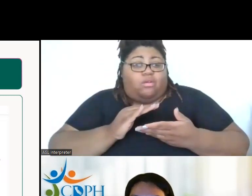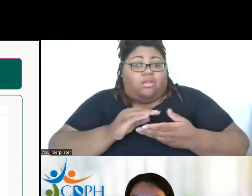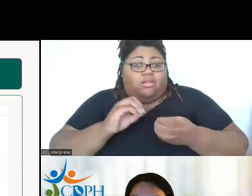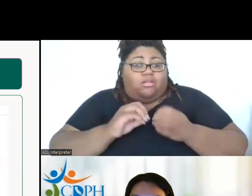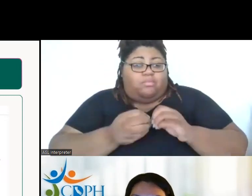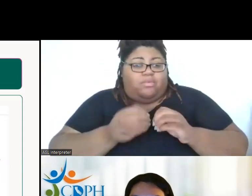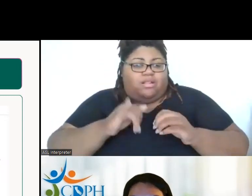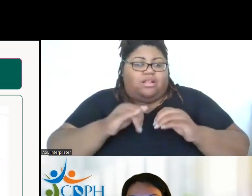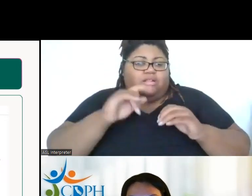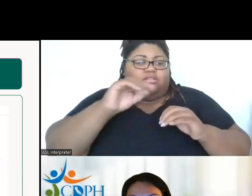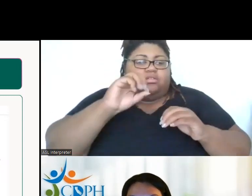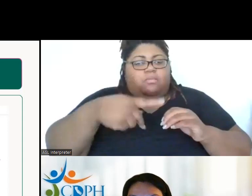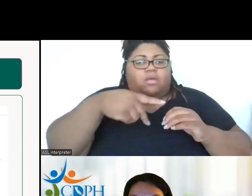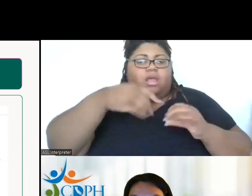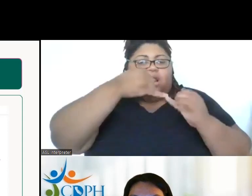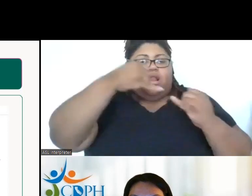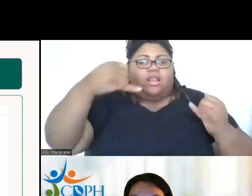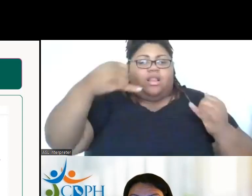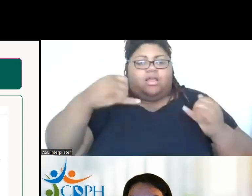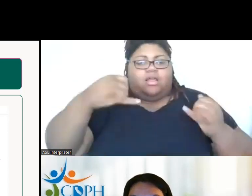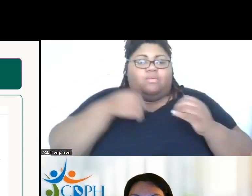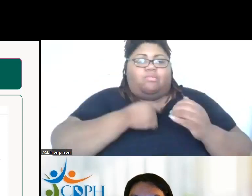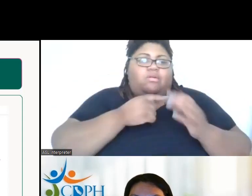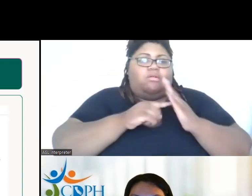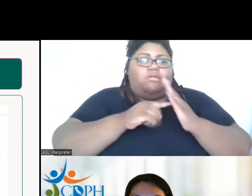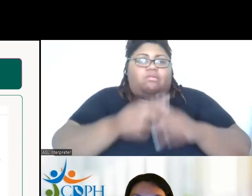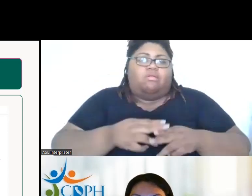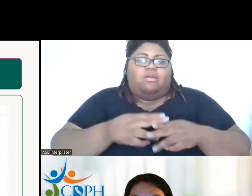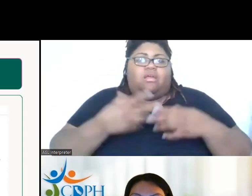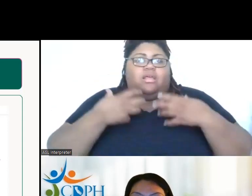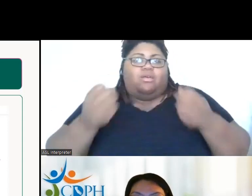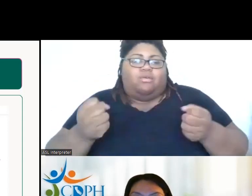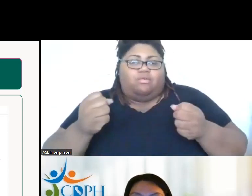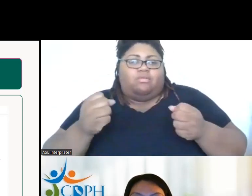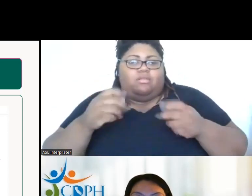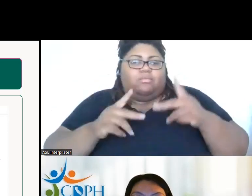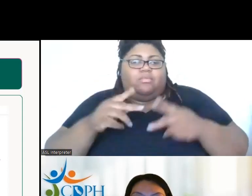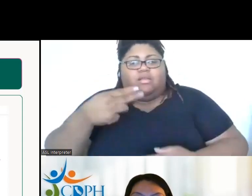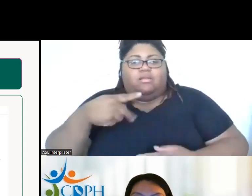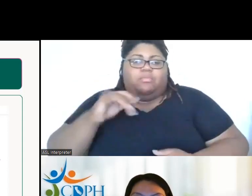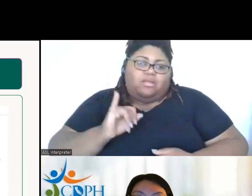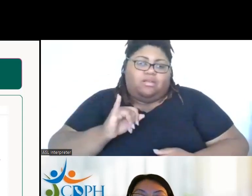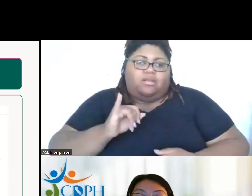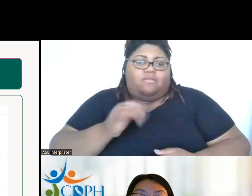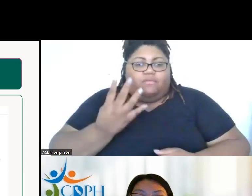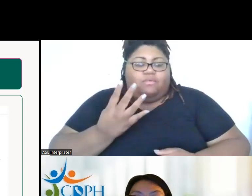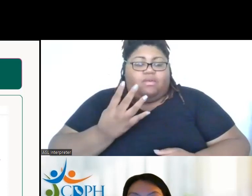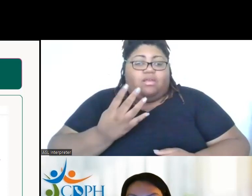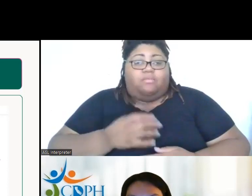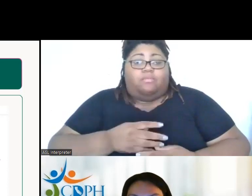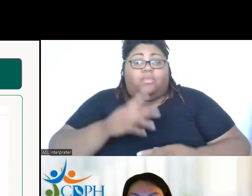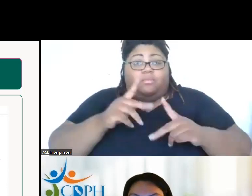That's what we call the Healthy Places Index, HPI 4. And so those who are living